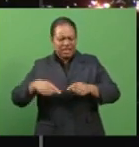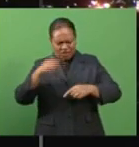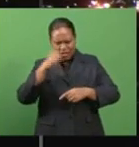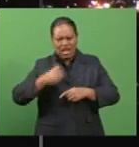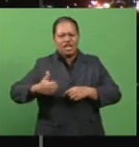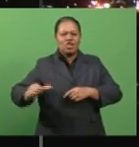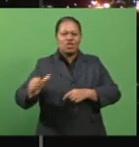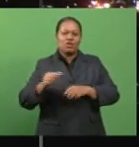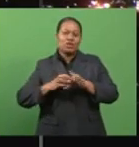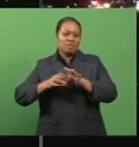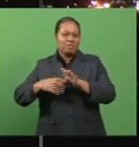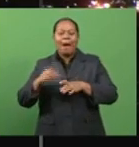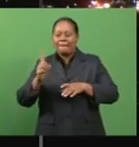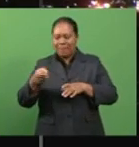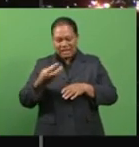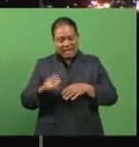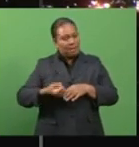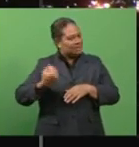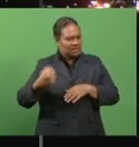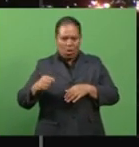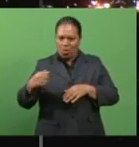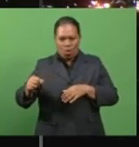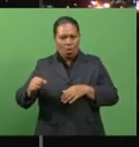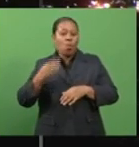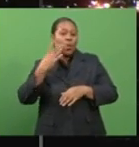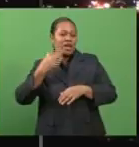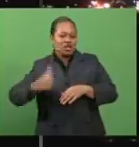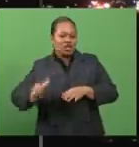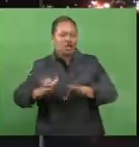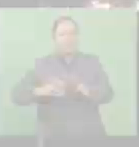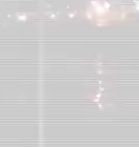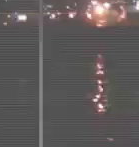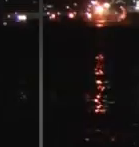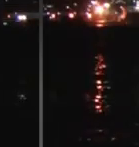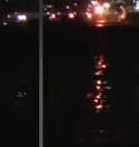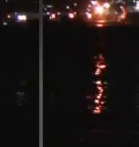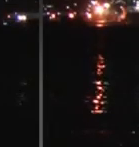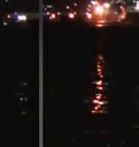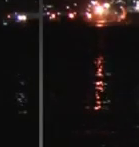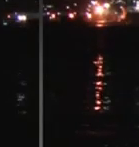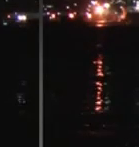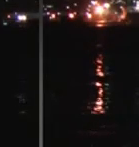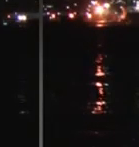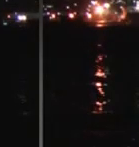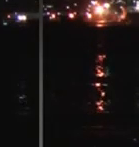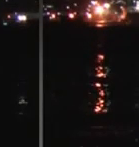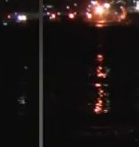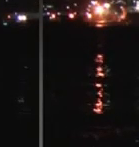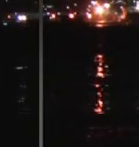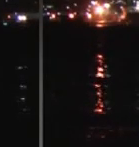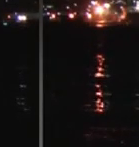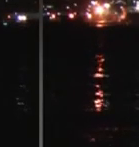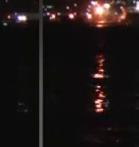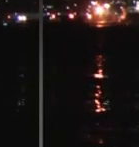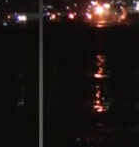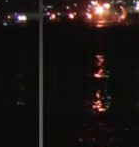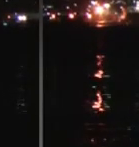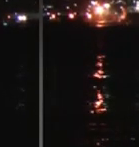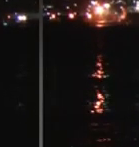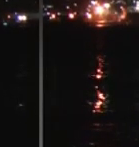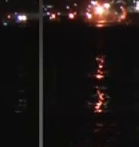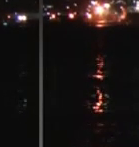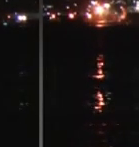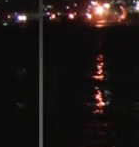defined as a big no-no when it comes to using computers at work. And our favorite weather lady, Angie, joins us now with all